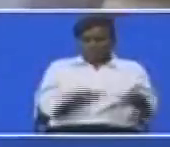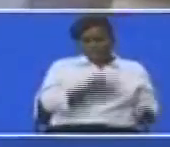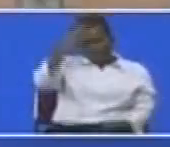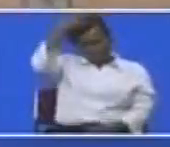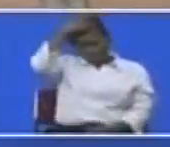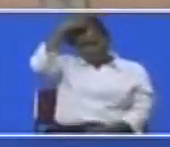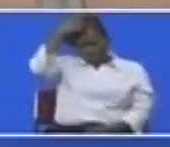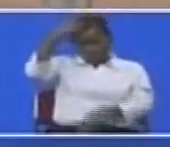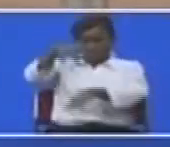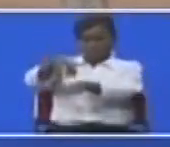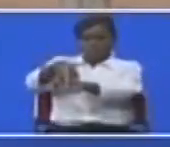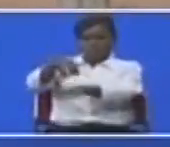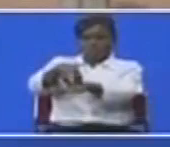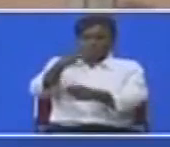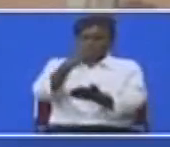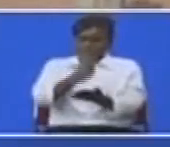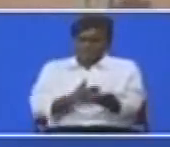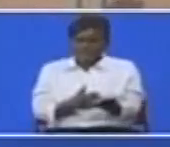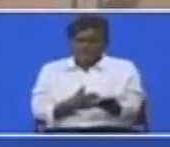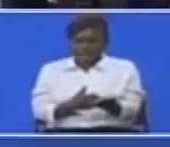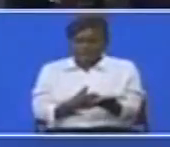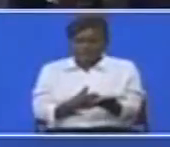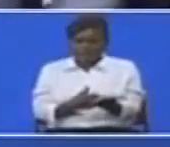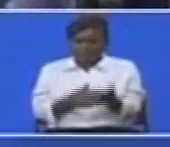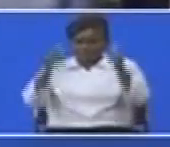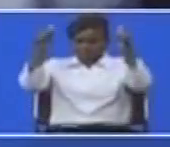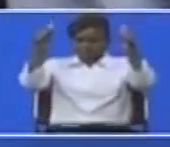the Kodoko Mosque, some flashing welcoming banners.